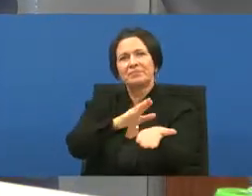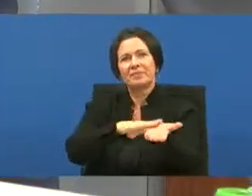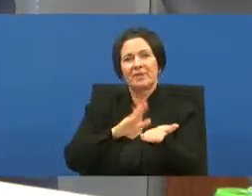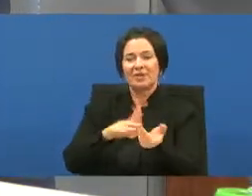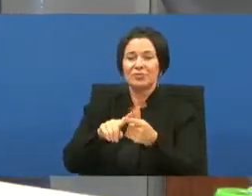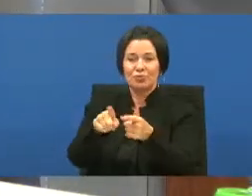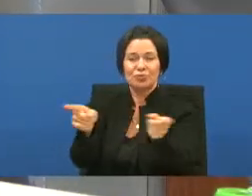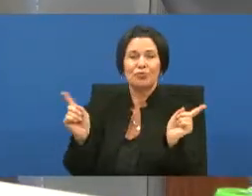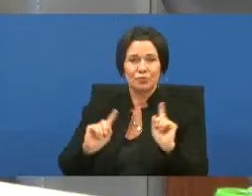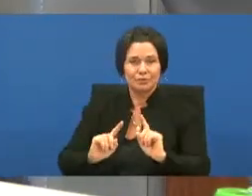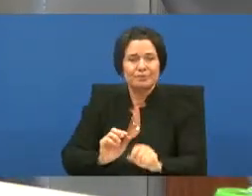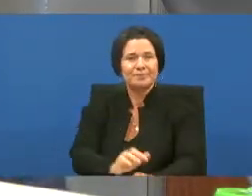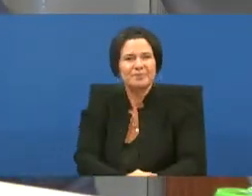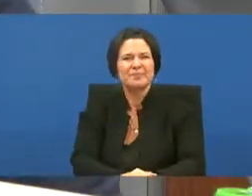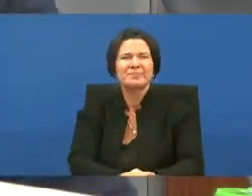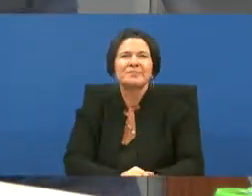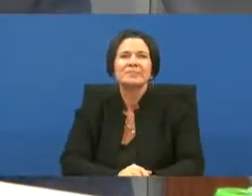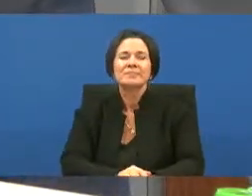work into it.